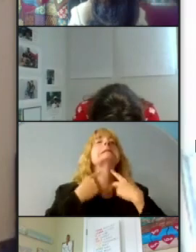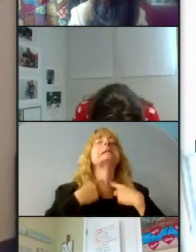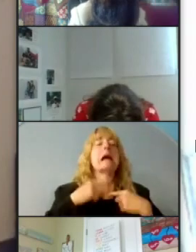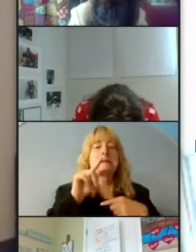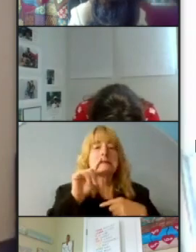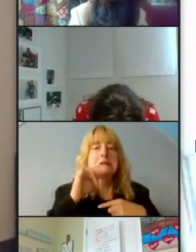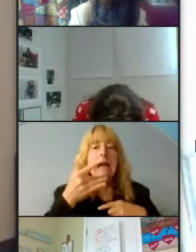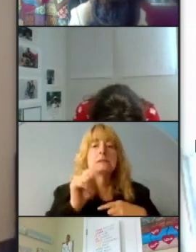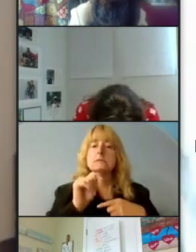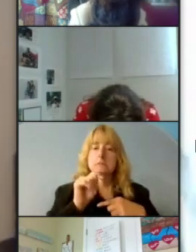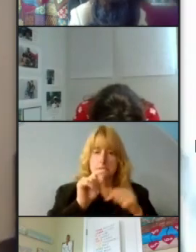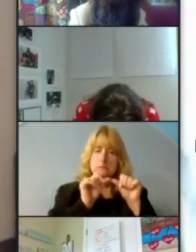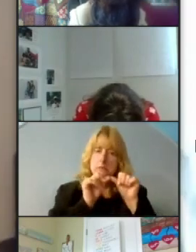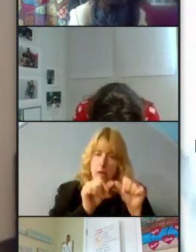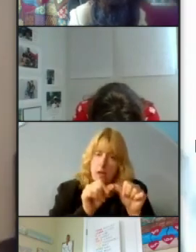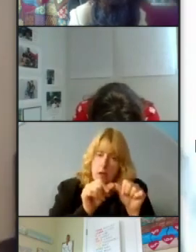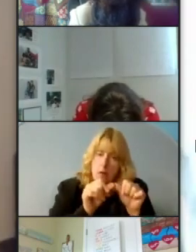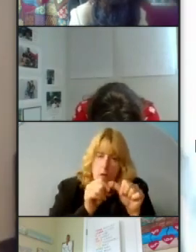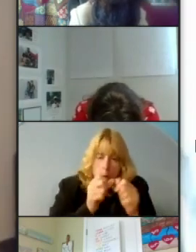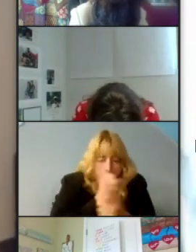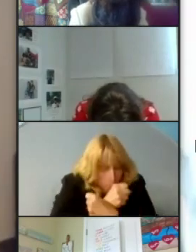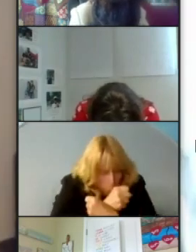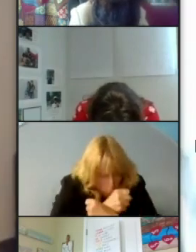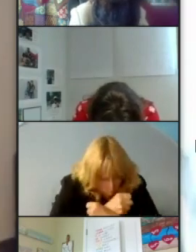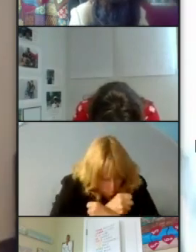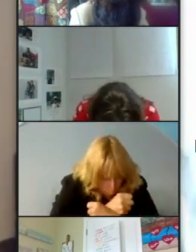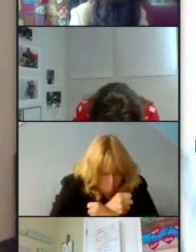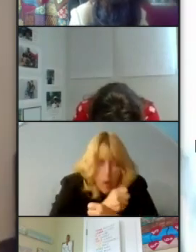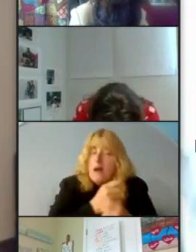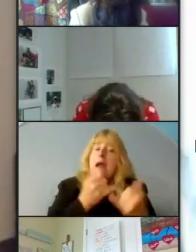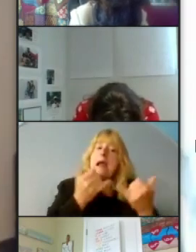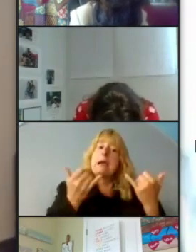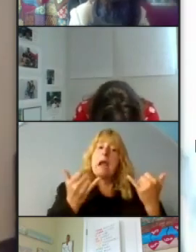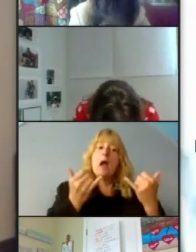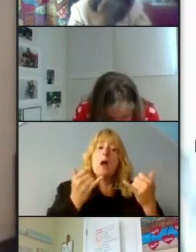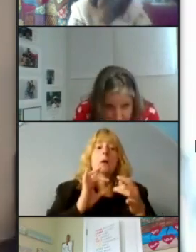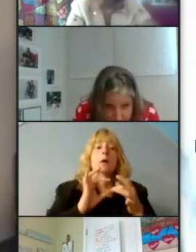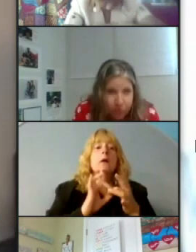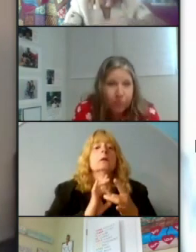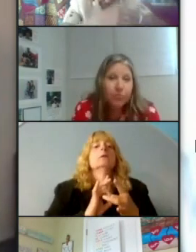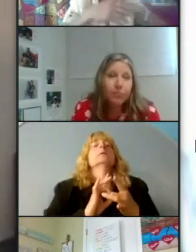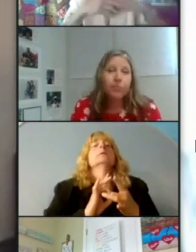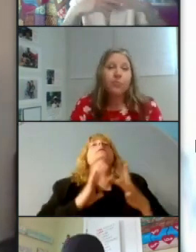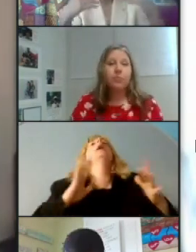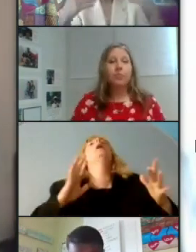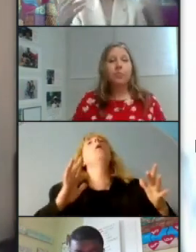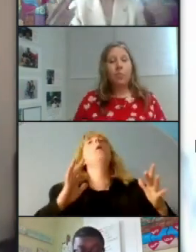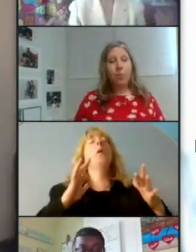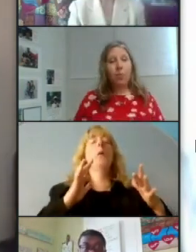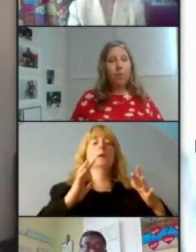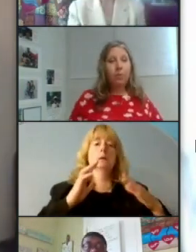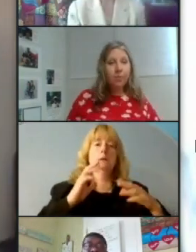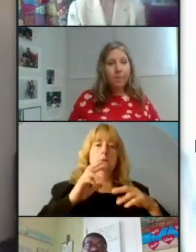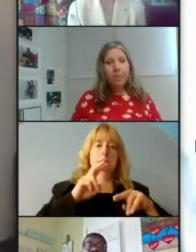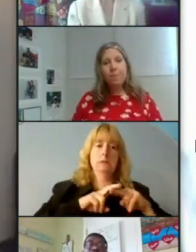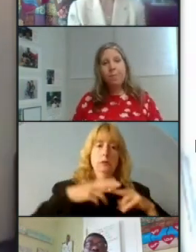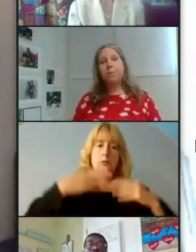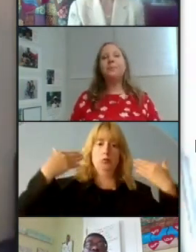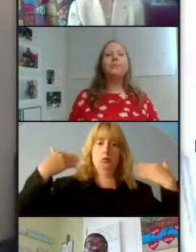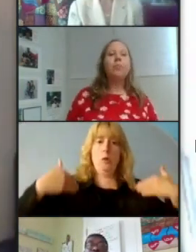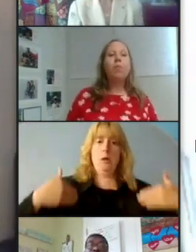Stay there a little bit longer. Stay a little bit longer. And now release it, let it go, sit up tall.